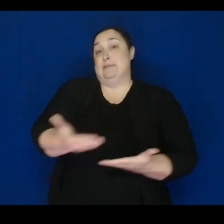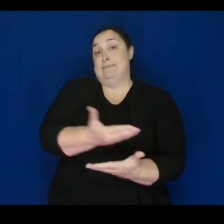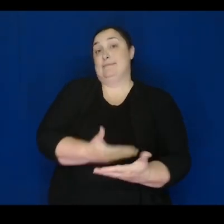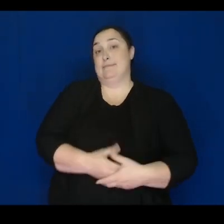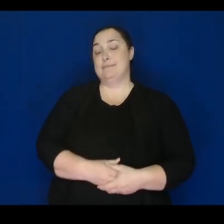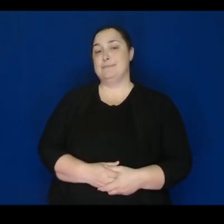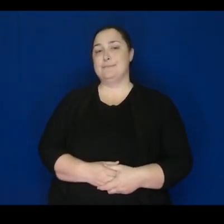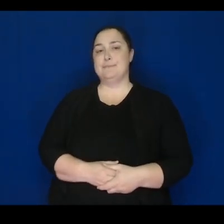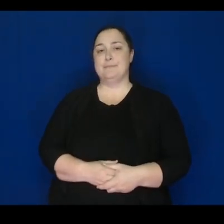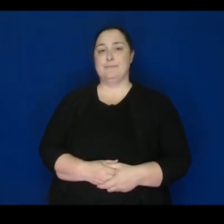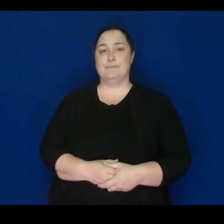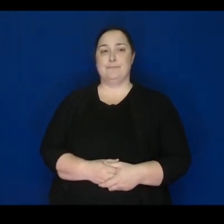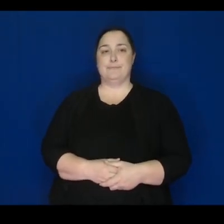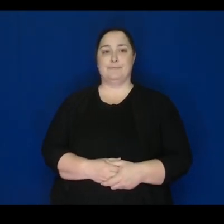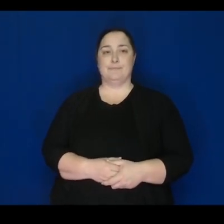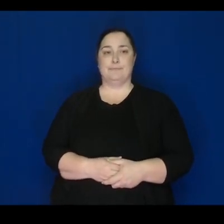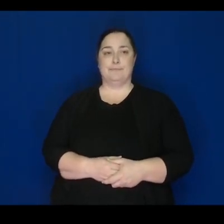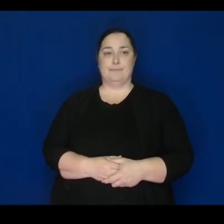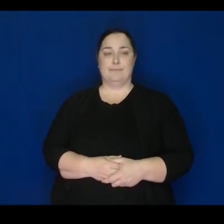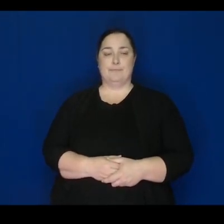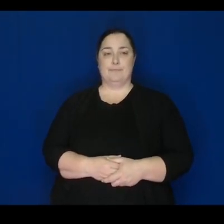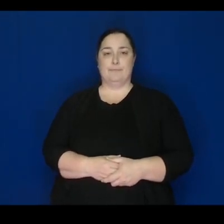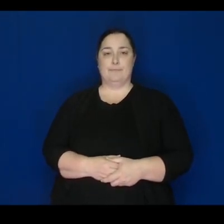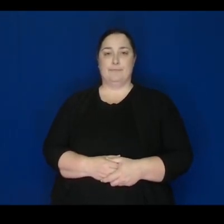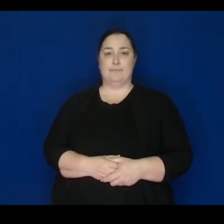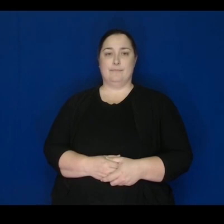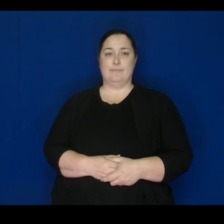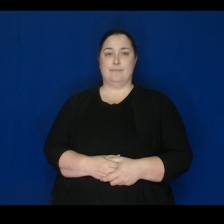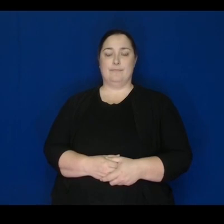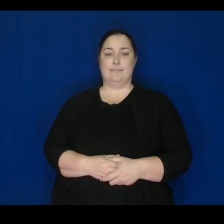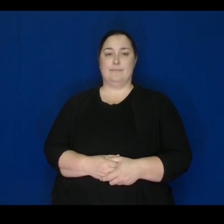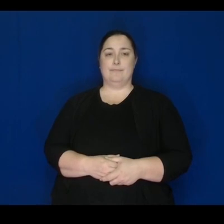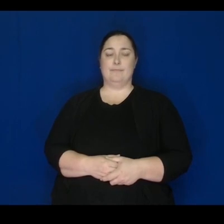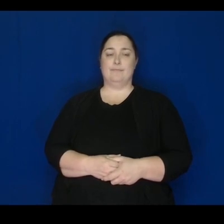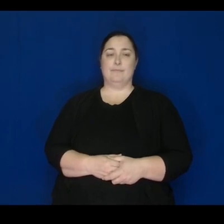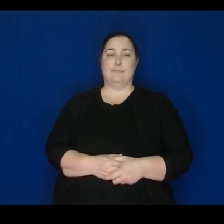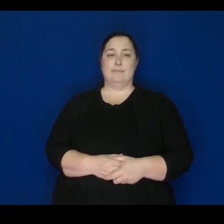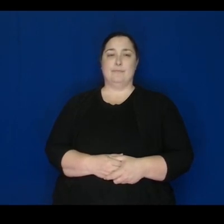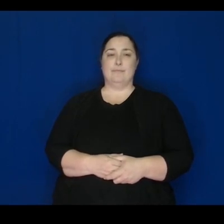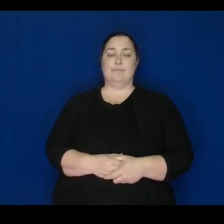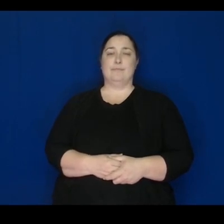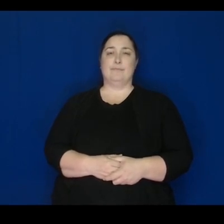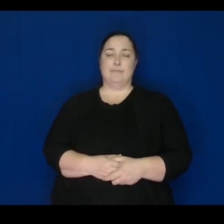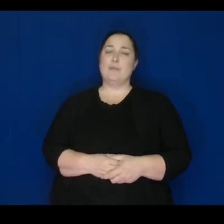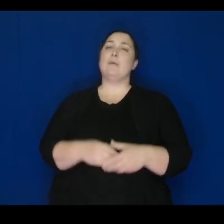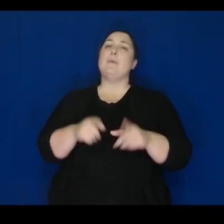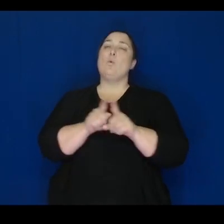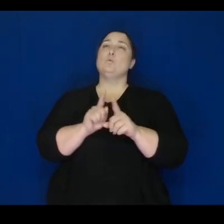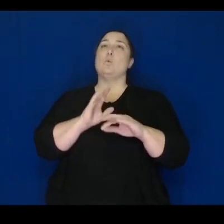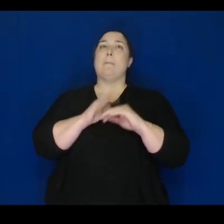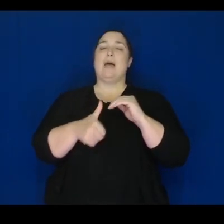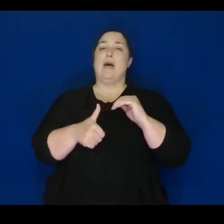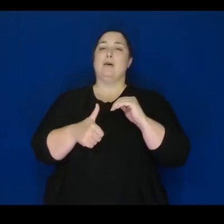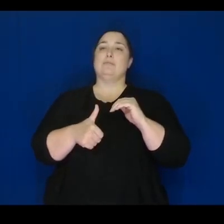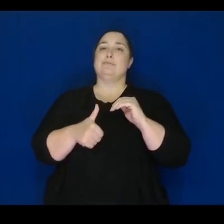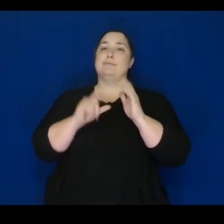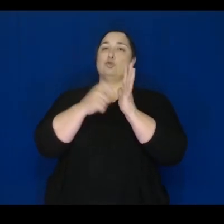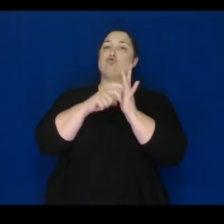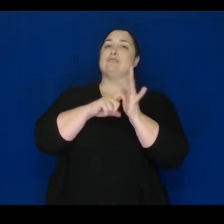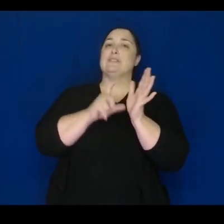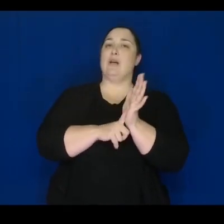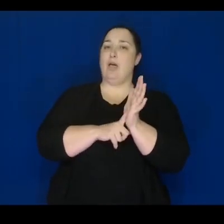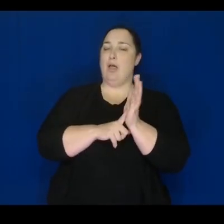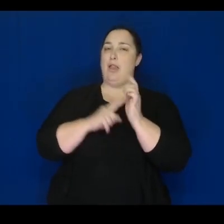But also really thinking and doing things a bit more critically to strengthen our knowledge